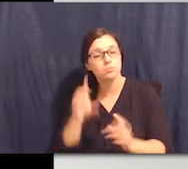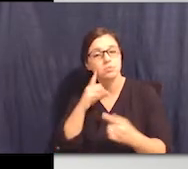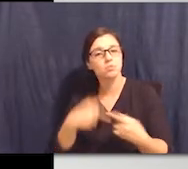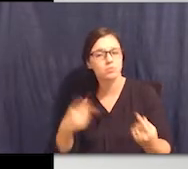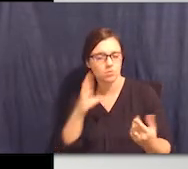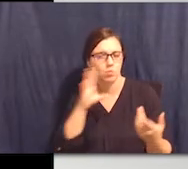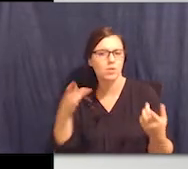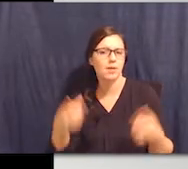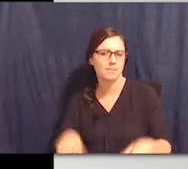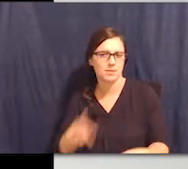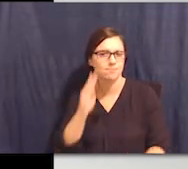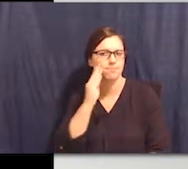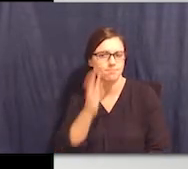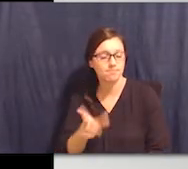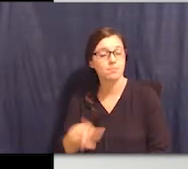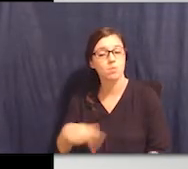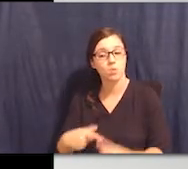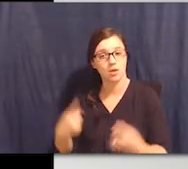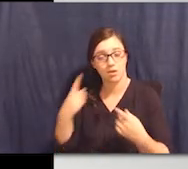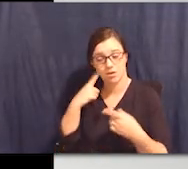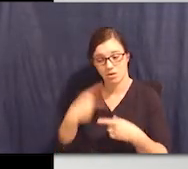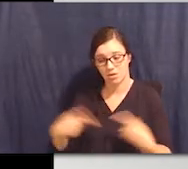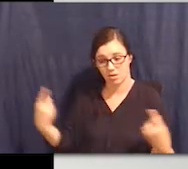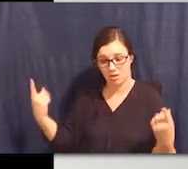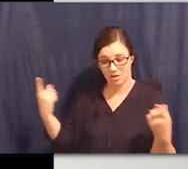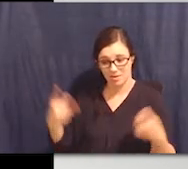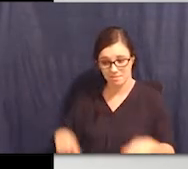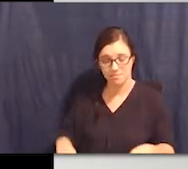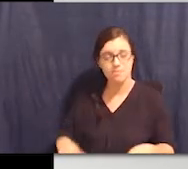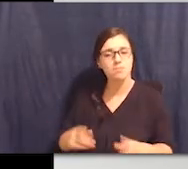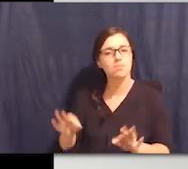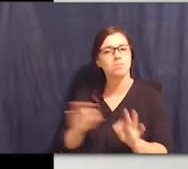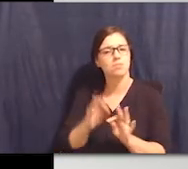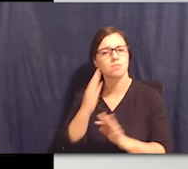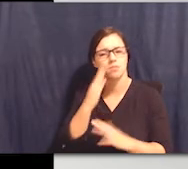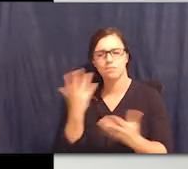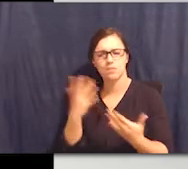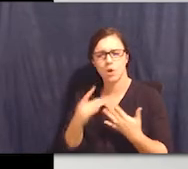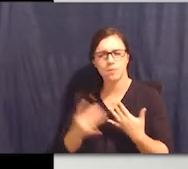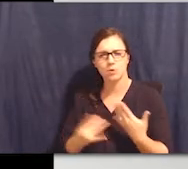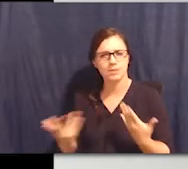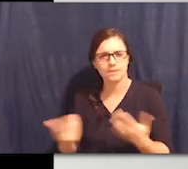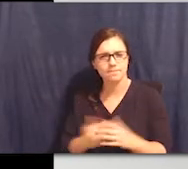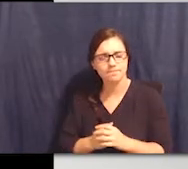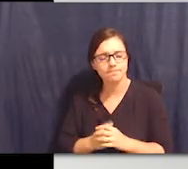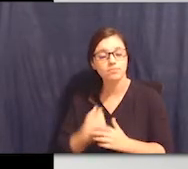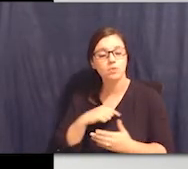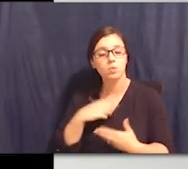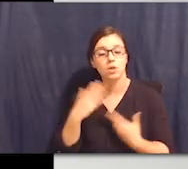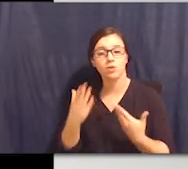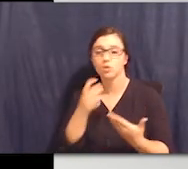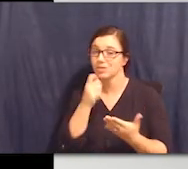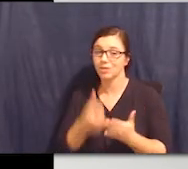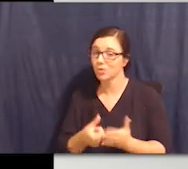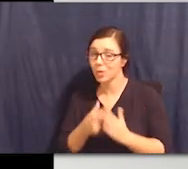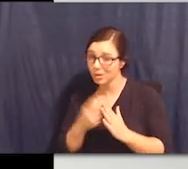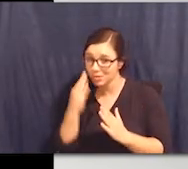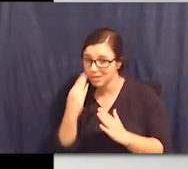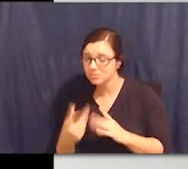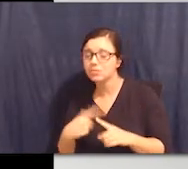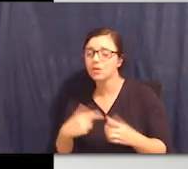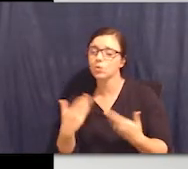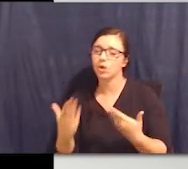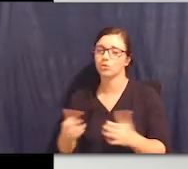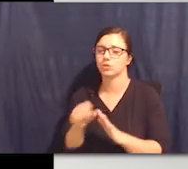happen. And when those happen, it's important to know what your options are. We offer, which is not a requirement of state law, we